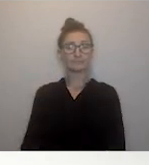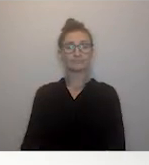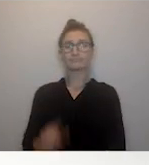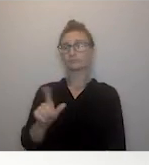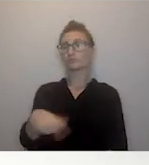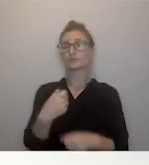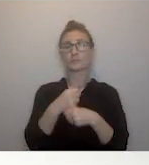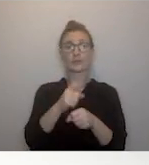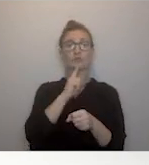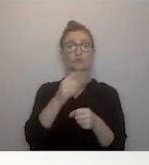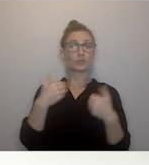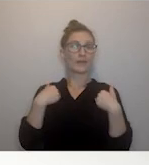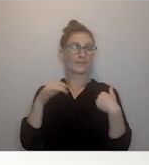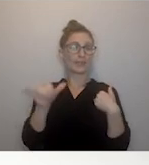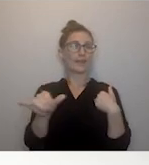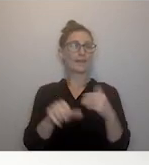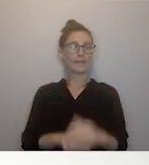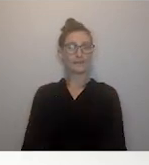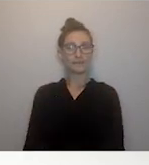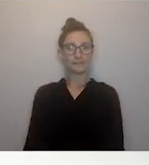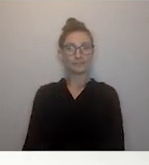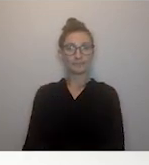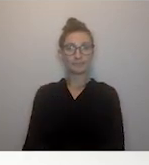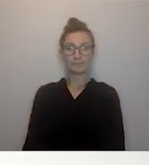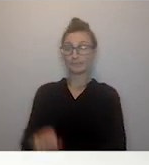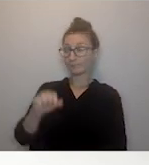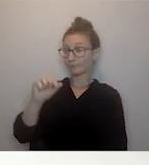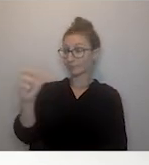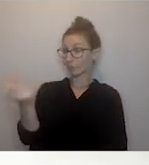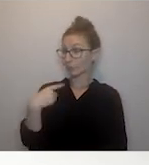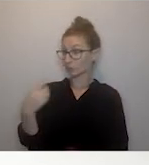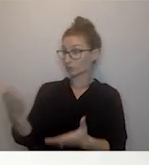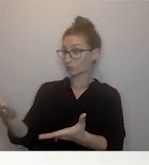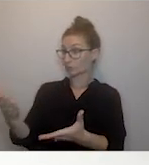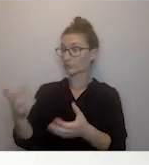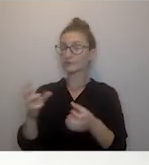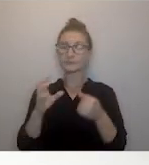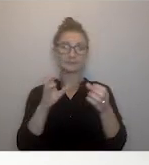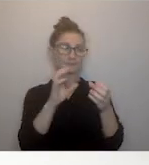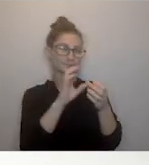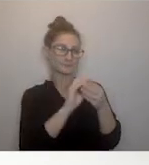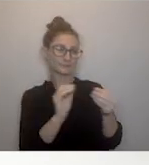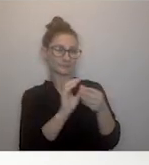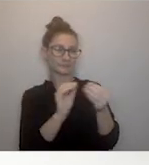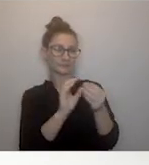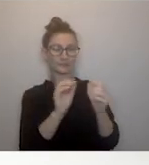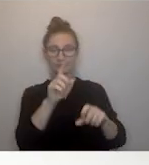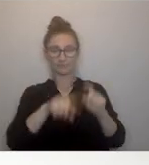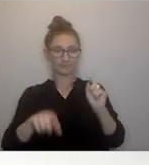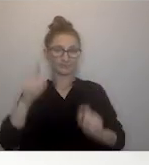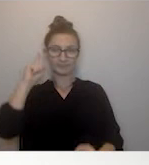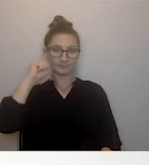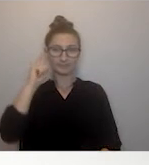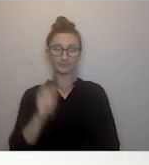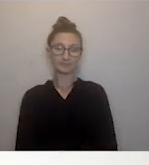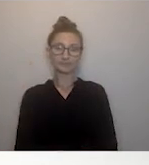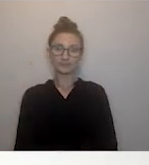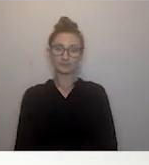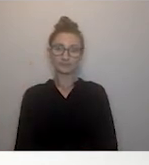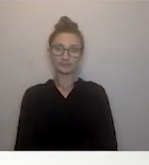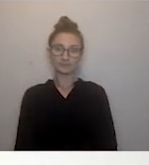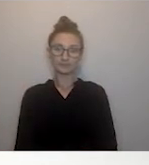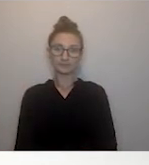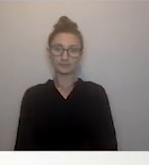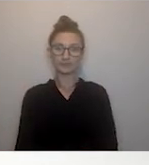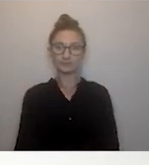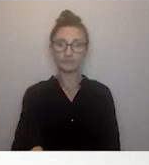are really interested in. So making sure that you have that as well. Yes? I don't know if there's very many parents,